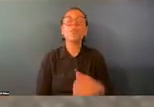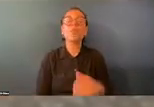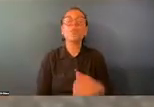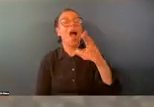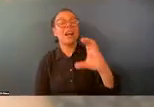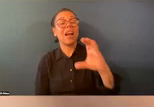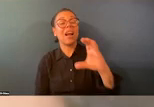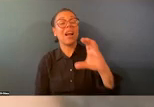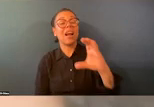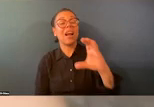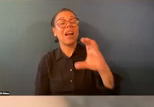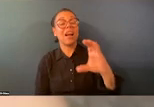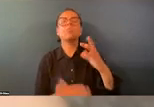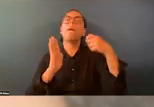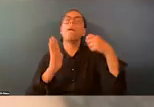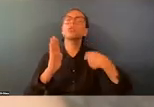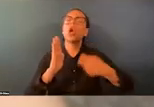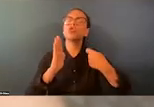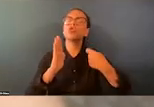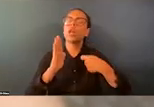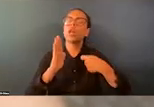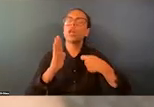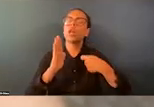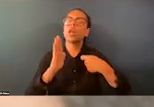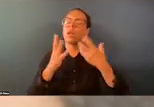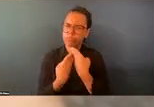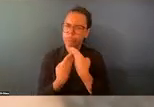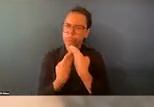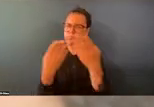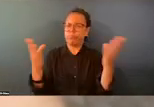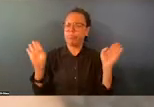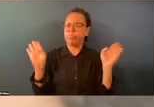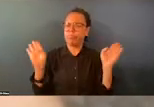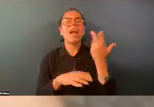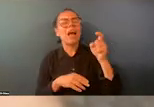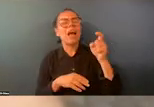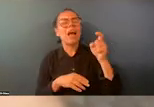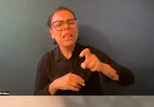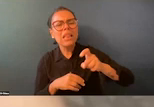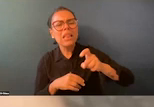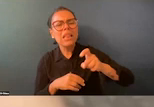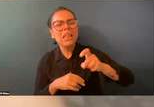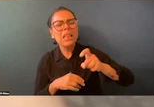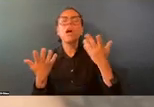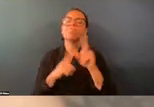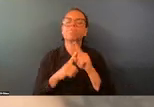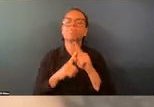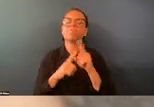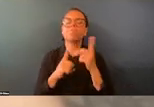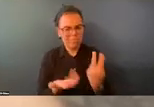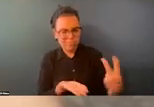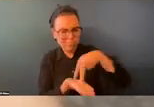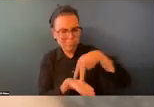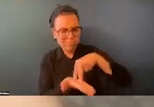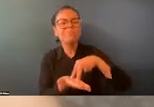CAREC also implements various projects aimed at enhancing adaptation and